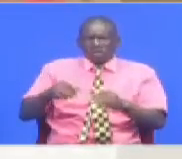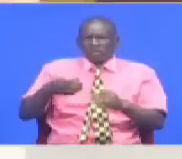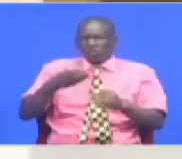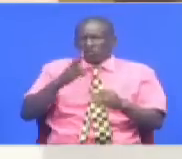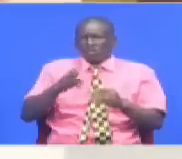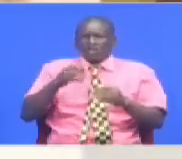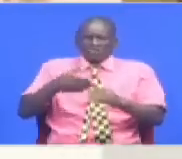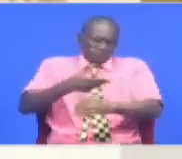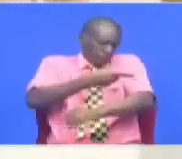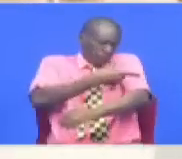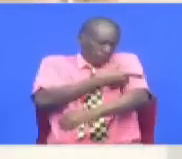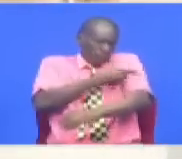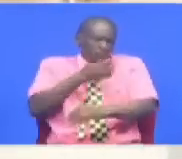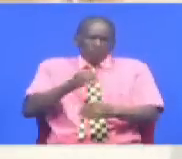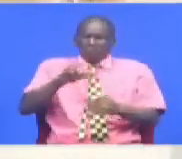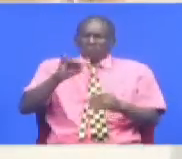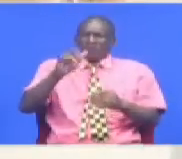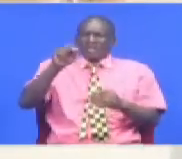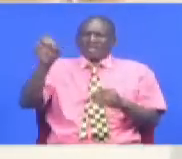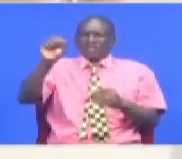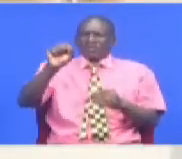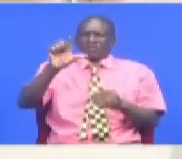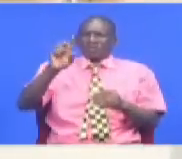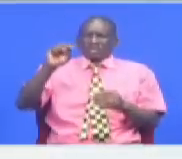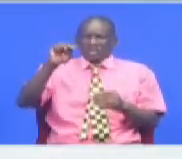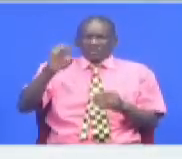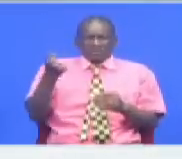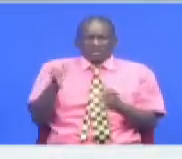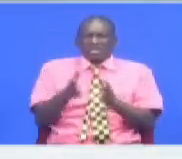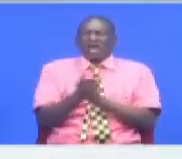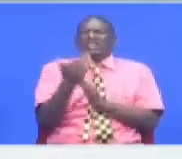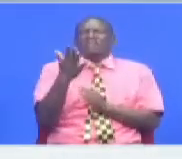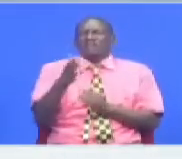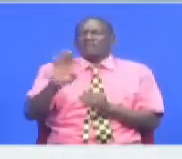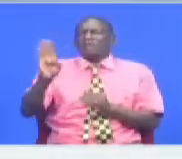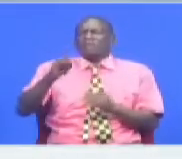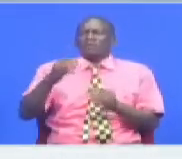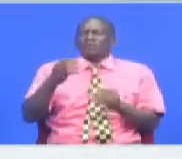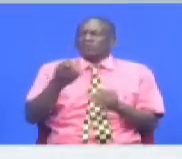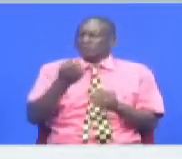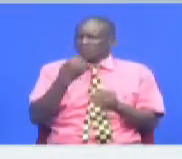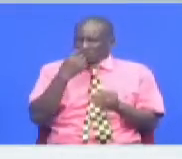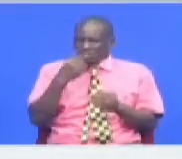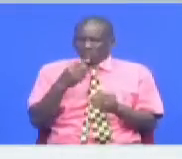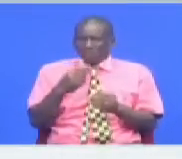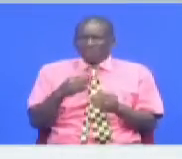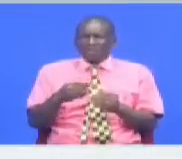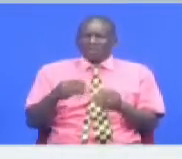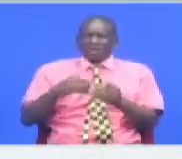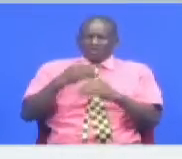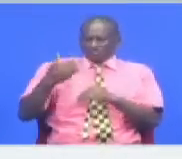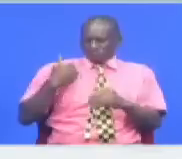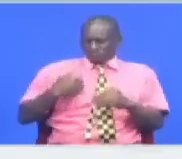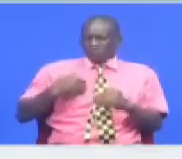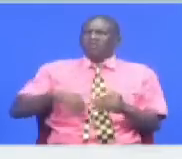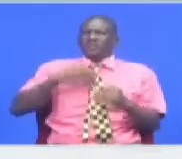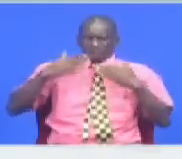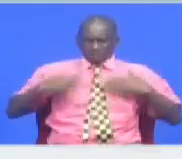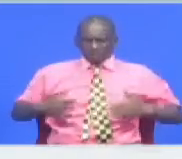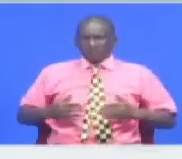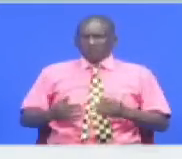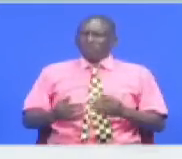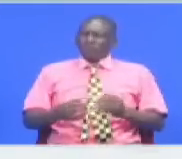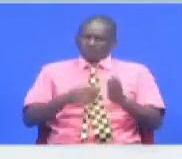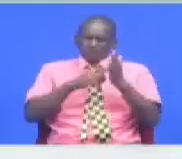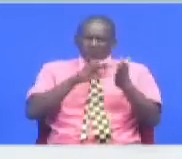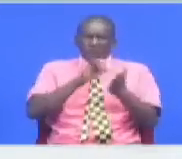also found near his body, as well as 5 blue tablets. The post-mortem examination showing that the cause of death was asphyxia or strangulation